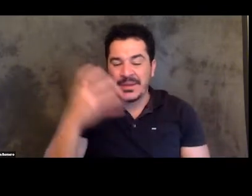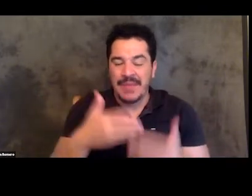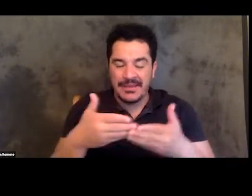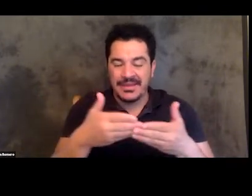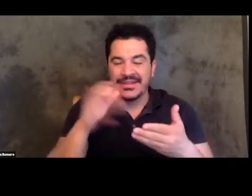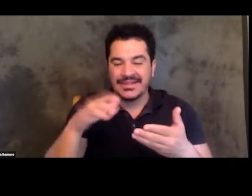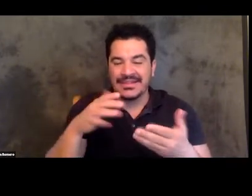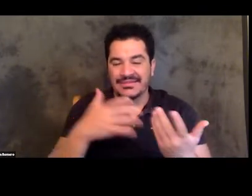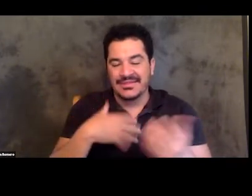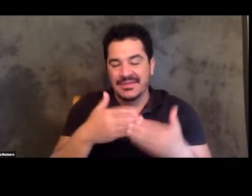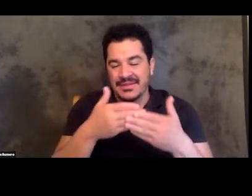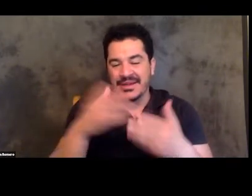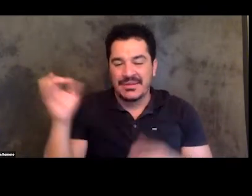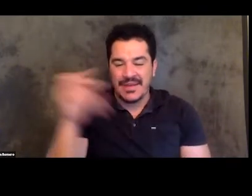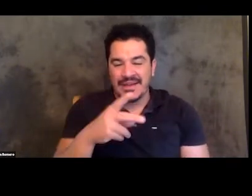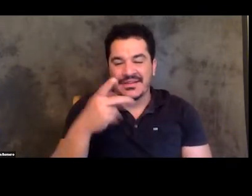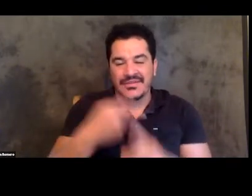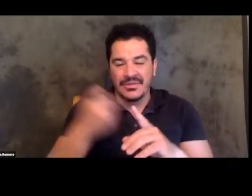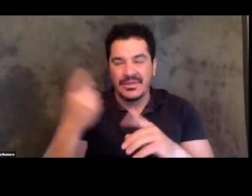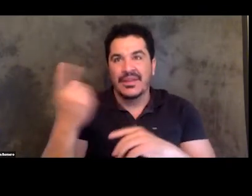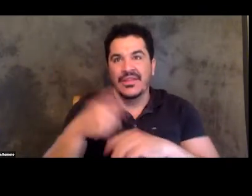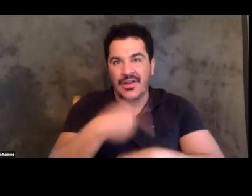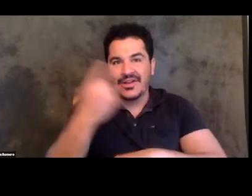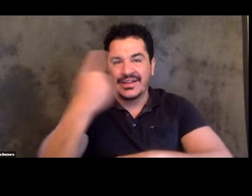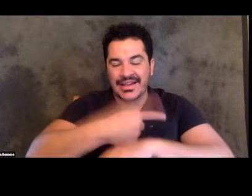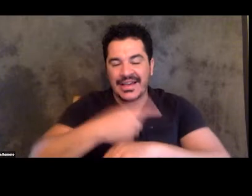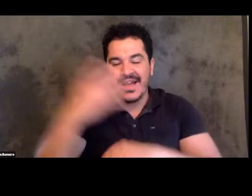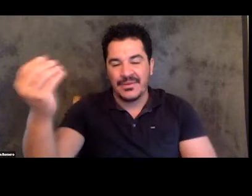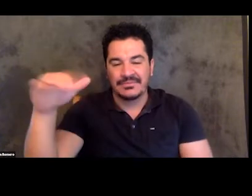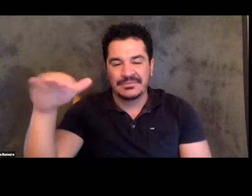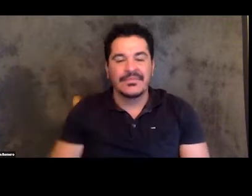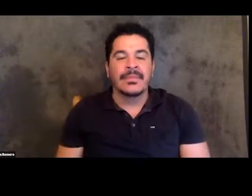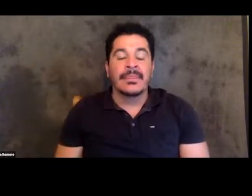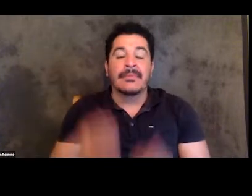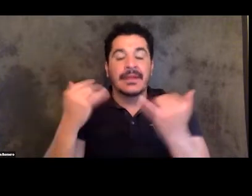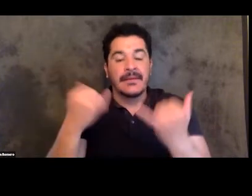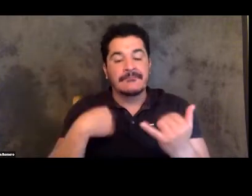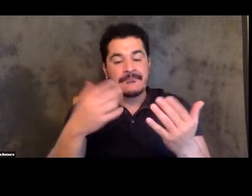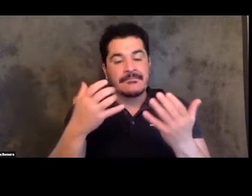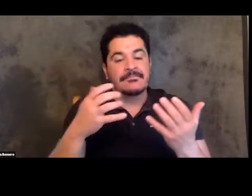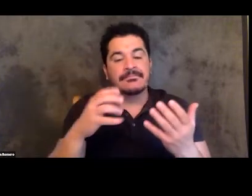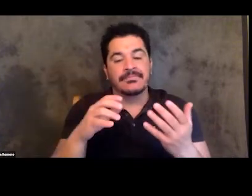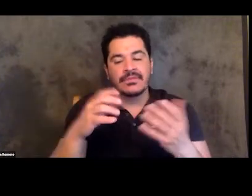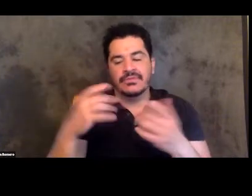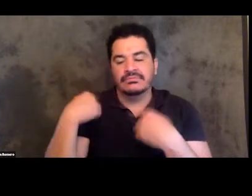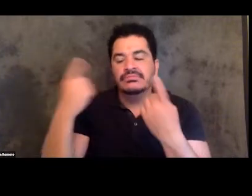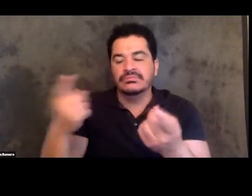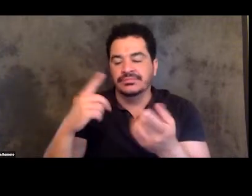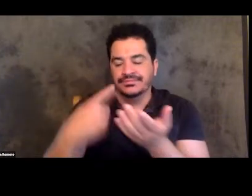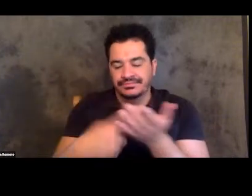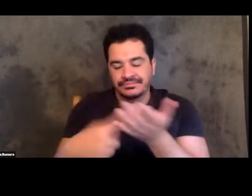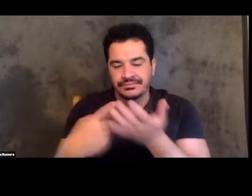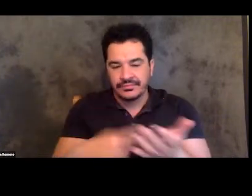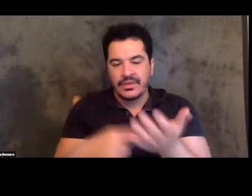minutes is try and make a little bit of what's been spoken about a bit more tangible for those of you who are providing programs on the ground,